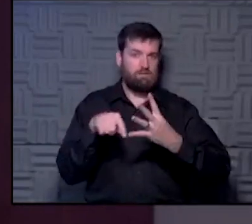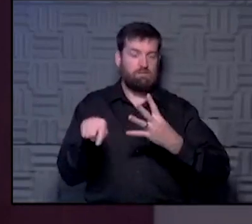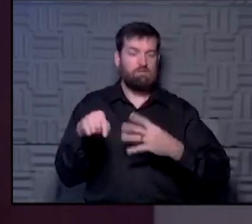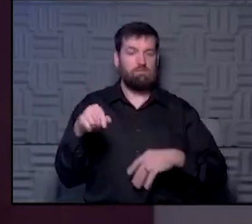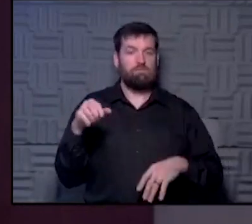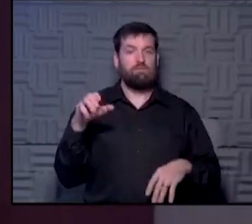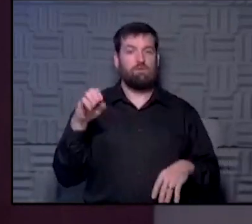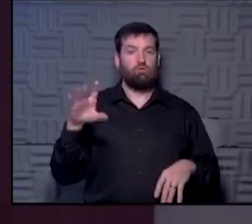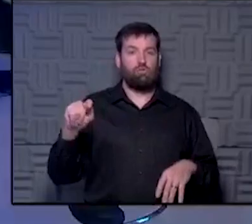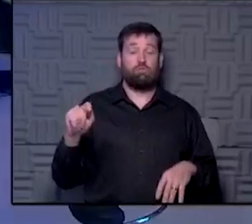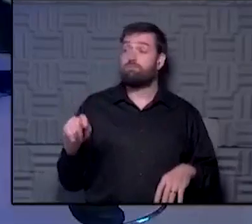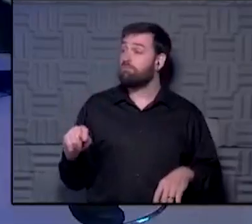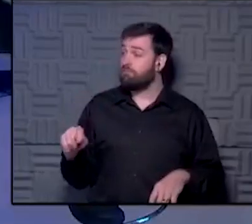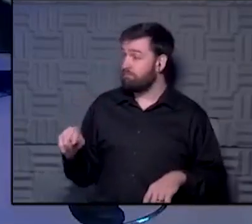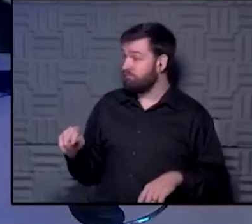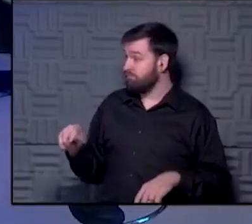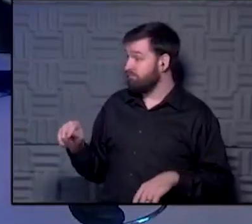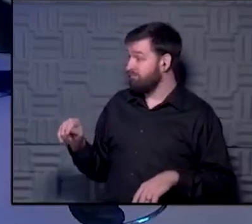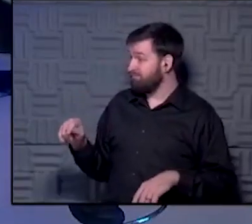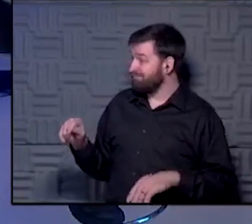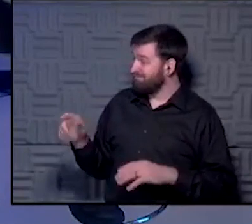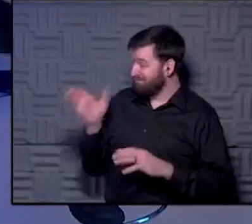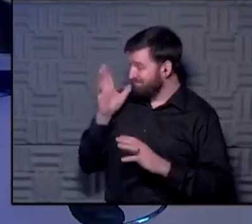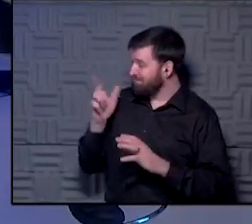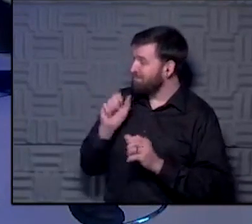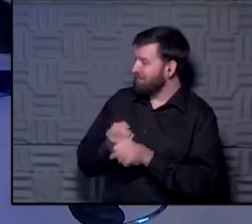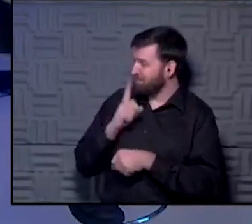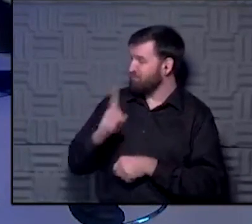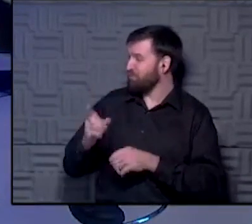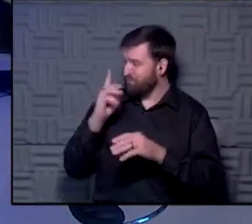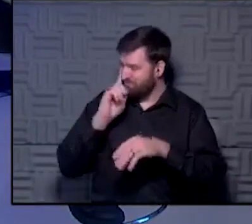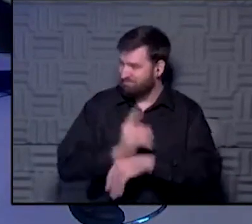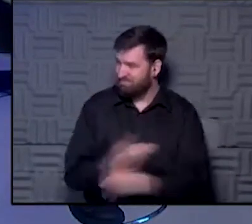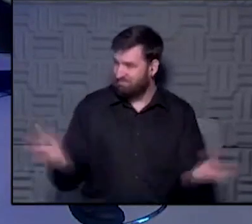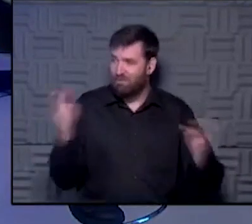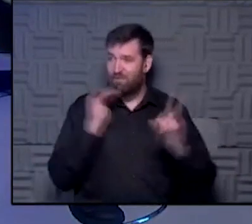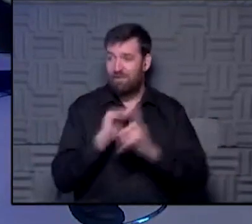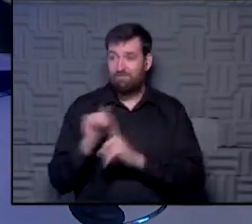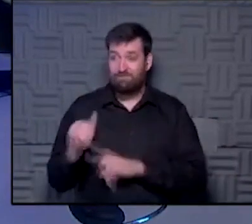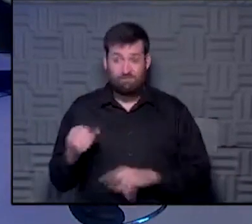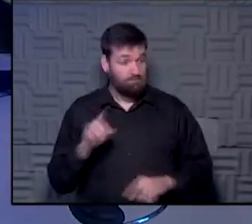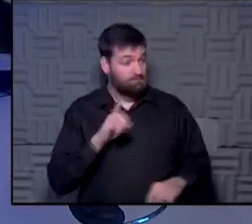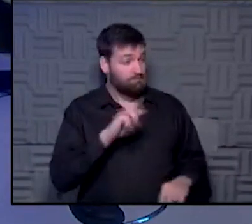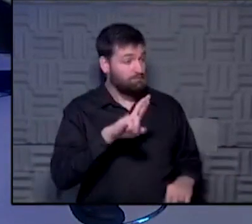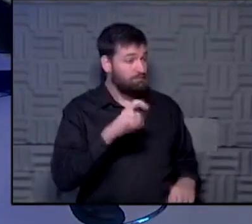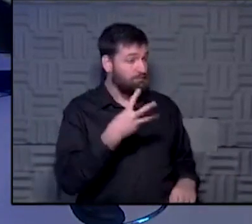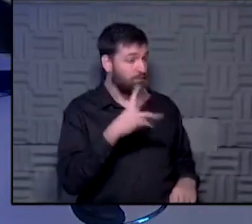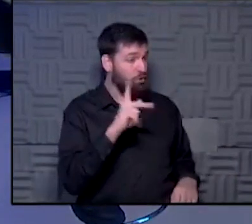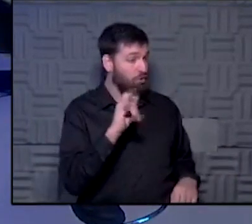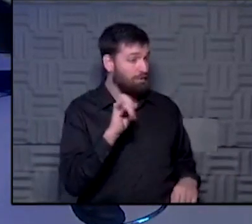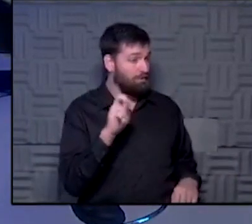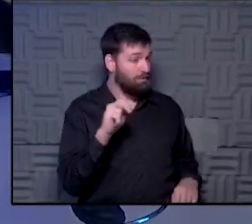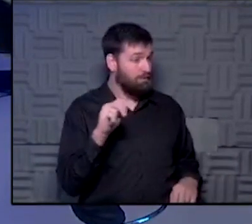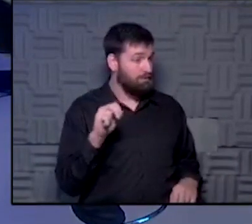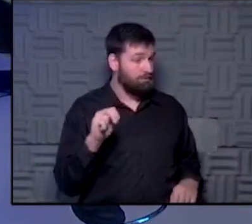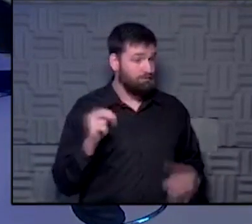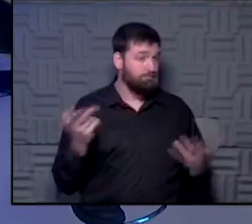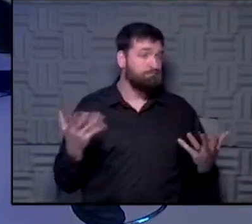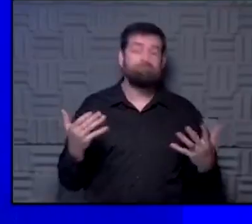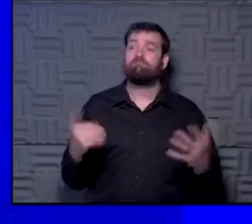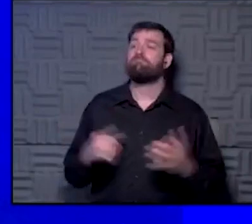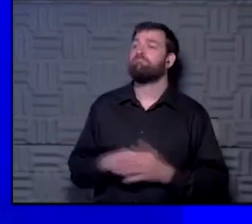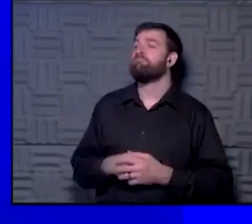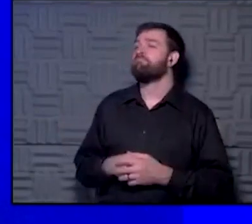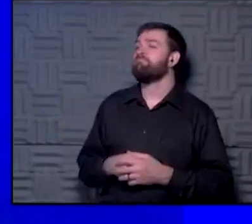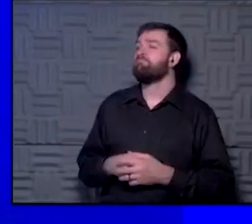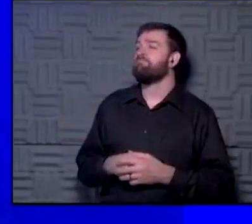all able to do so. Well, send us the information, and we'll make sure to remind everyone. Awesome. All Thank right. you. Yeah. Dr. Hawkinson, what's our call to action today?